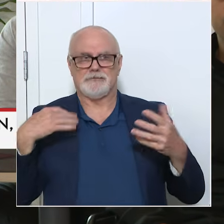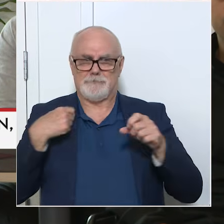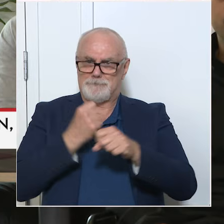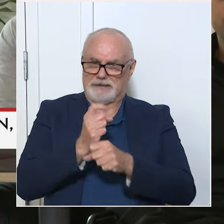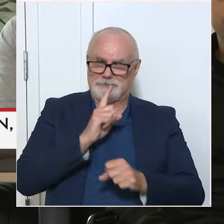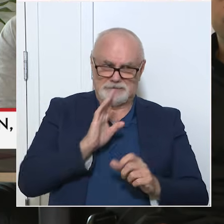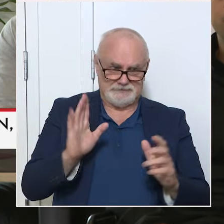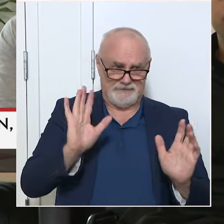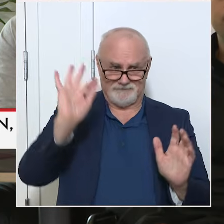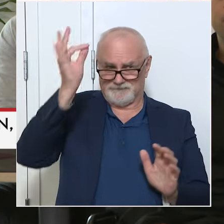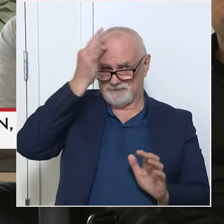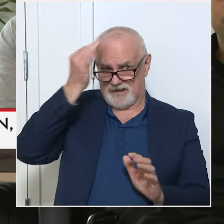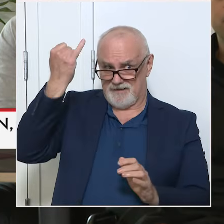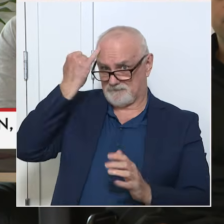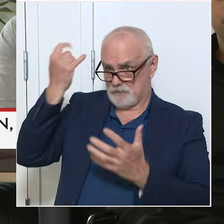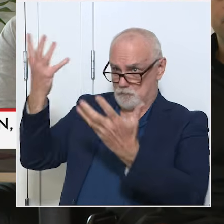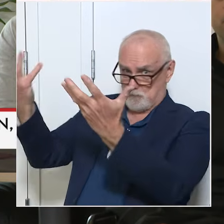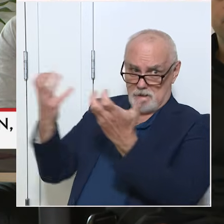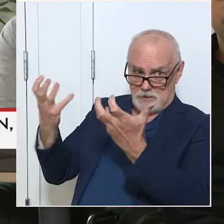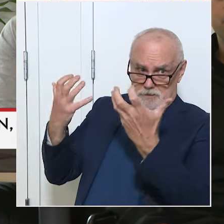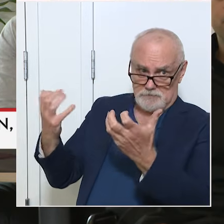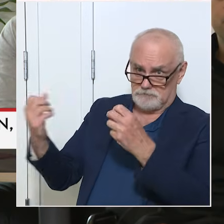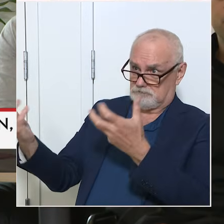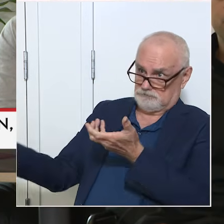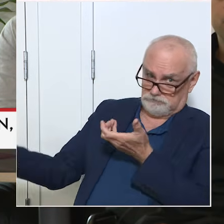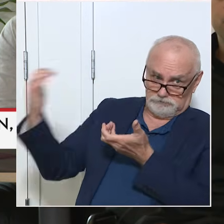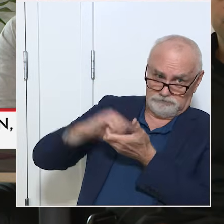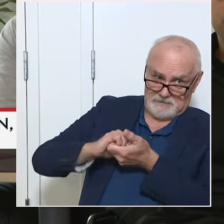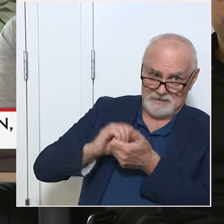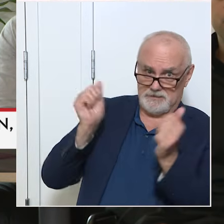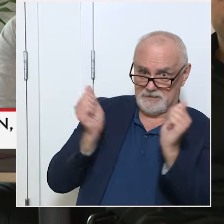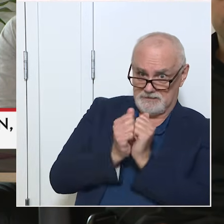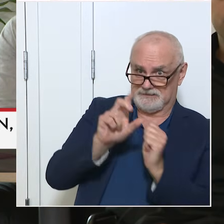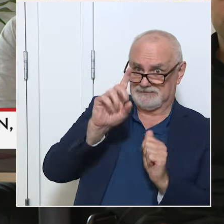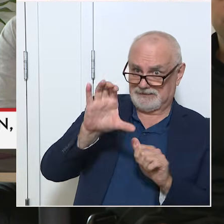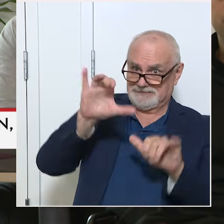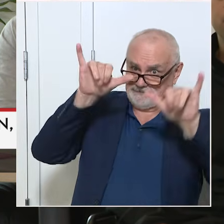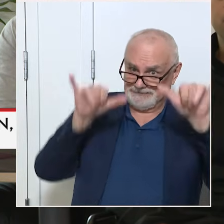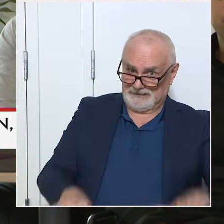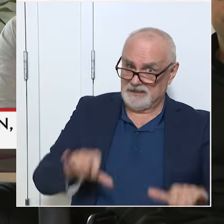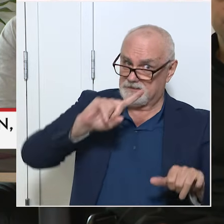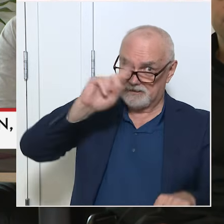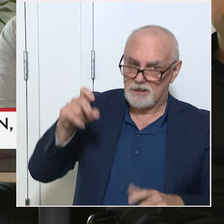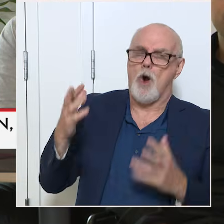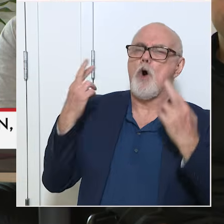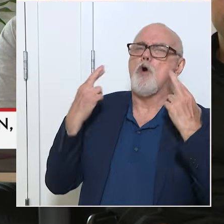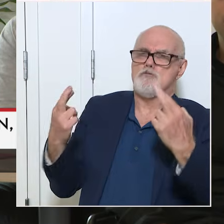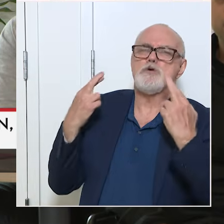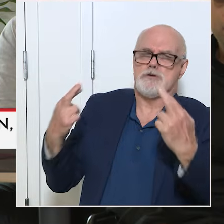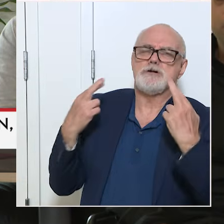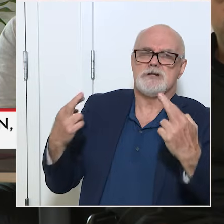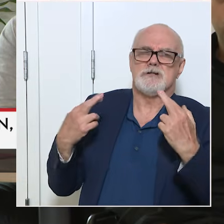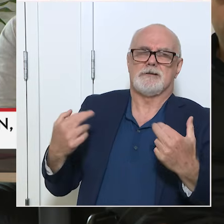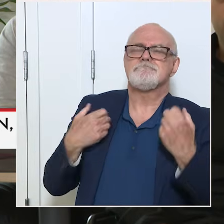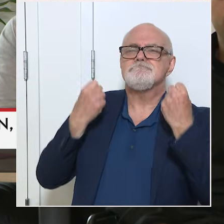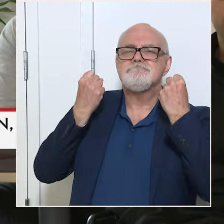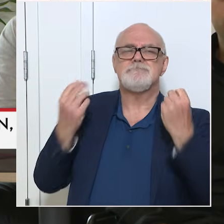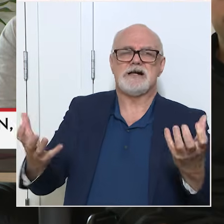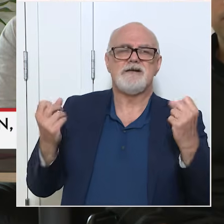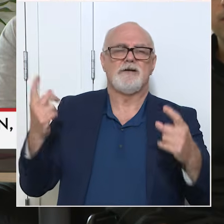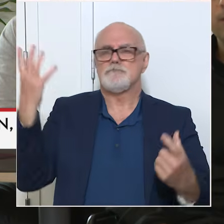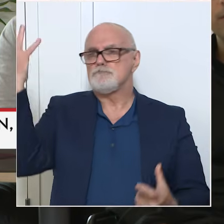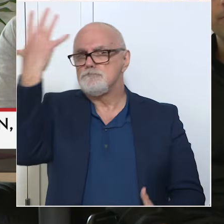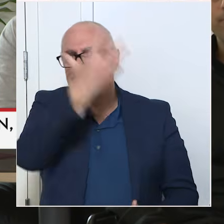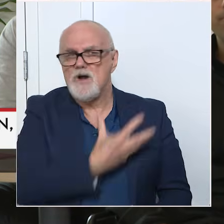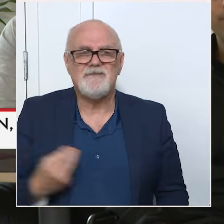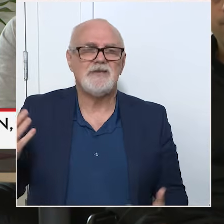so desire, and we hope that they stay in DC and in the DC region because of the beauty that we have here, the variety of housing, and all the other